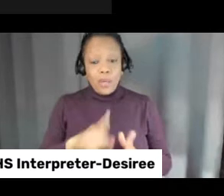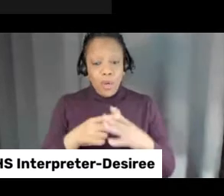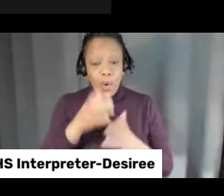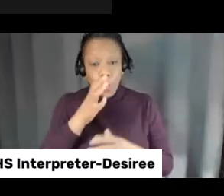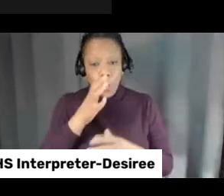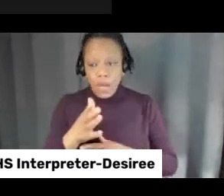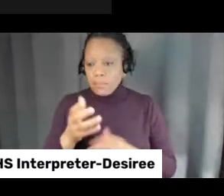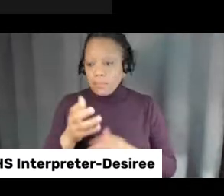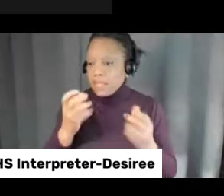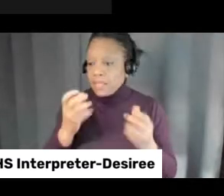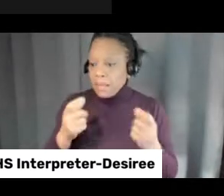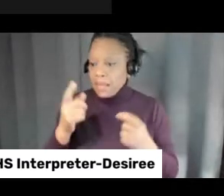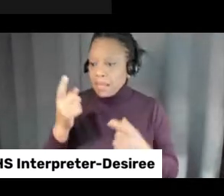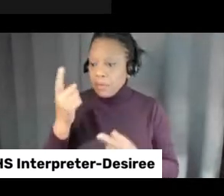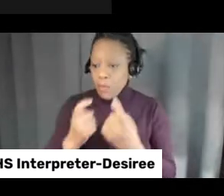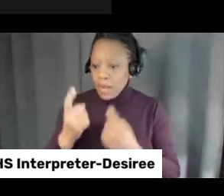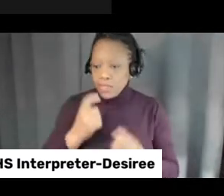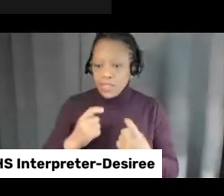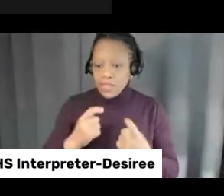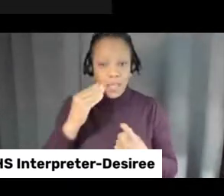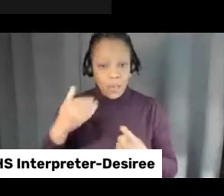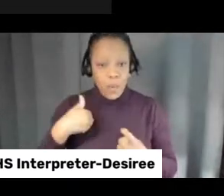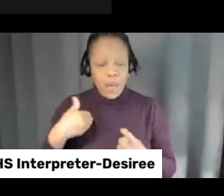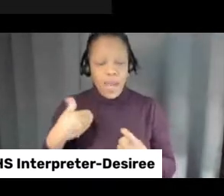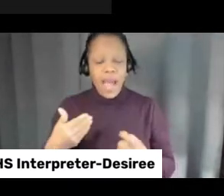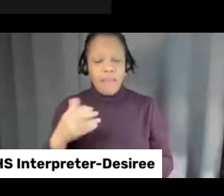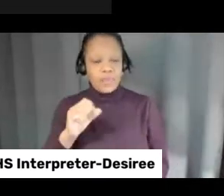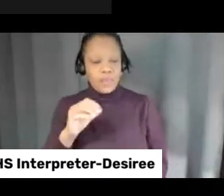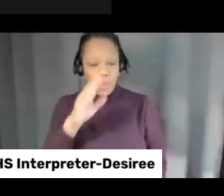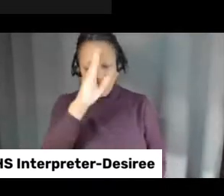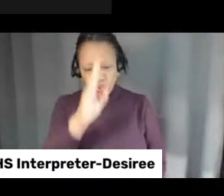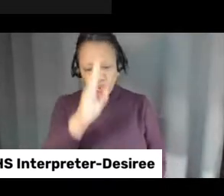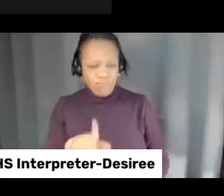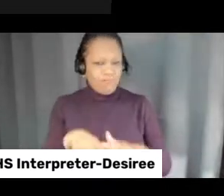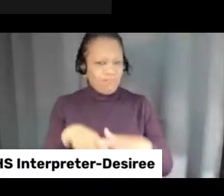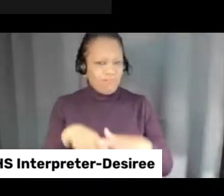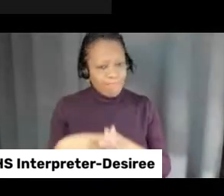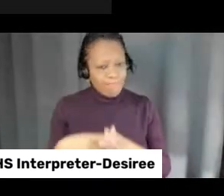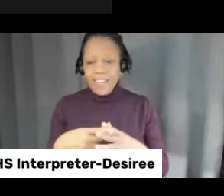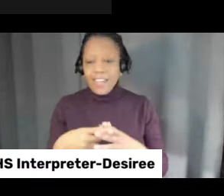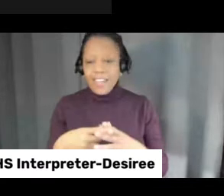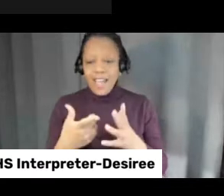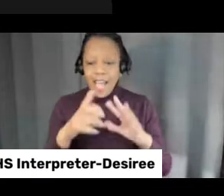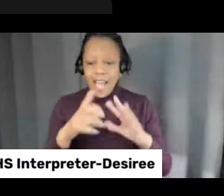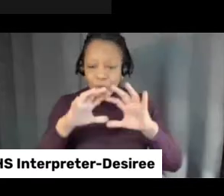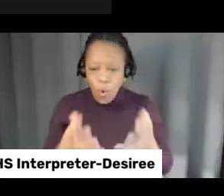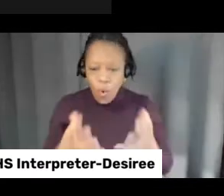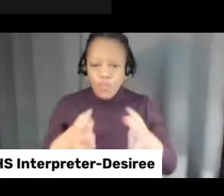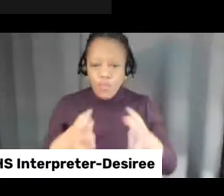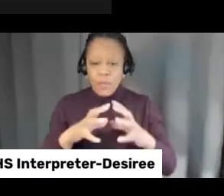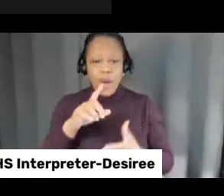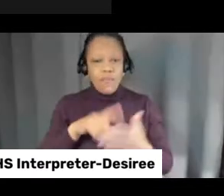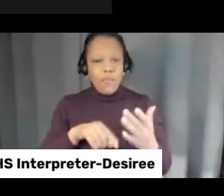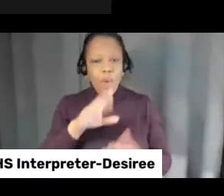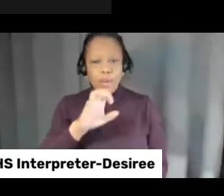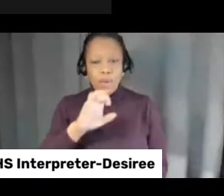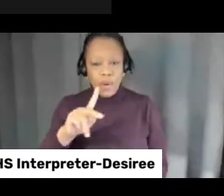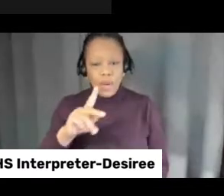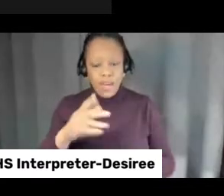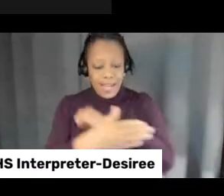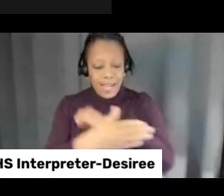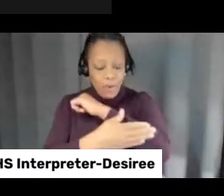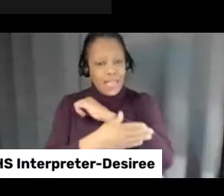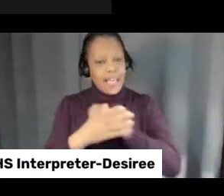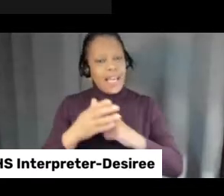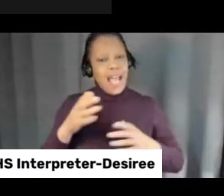of questions, and we're going to go straight into doing an overview of what Cook County has done in the past in